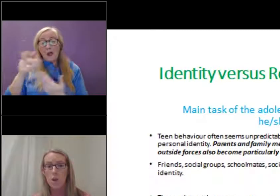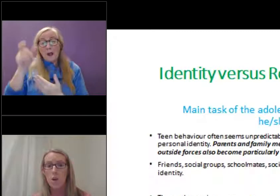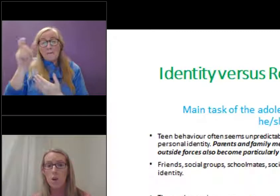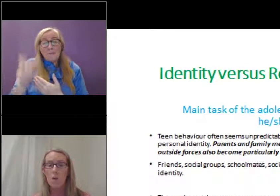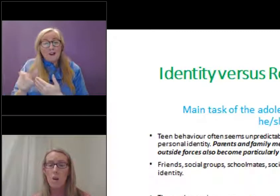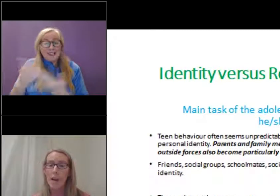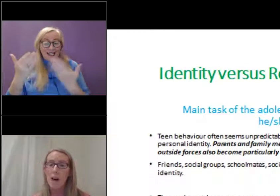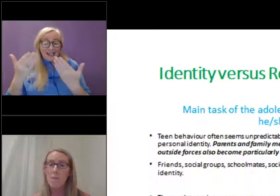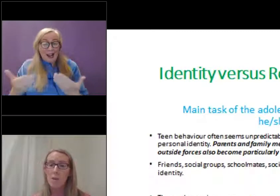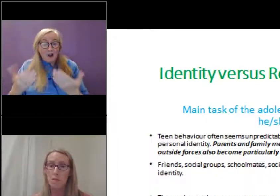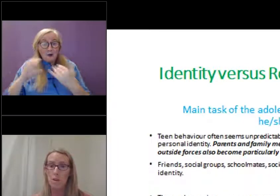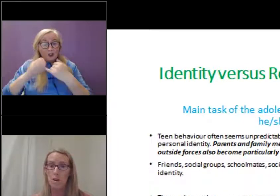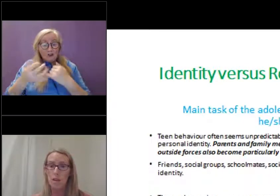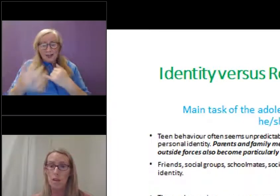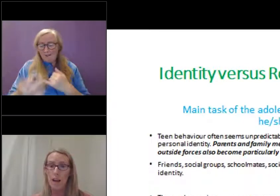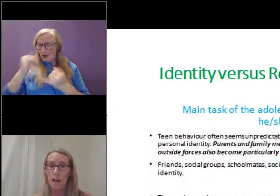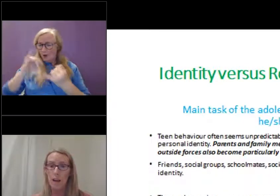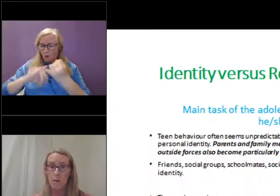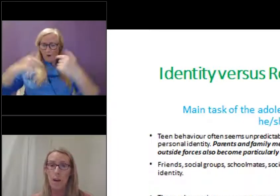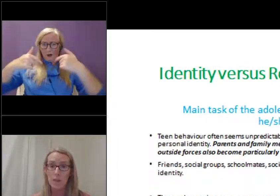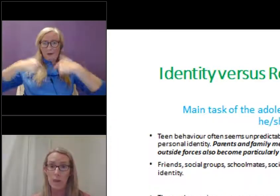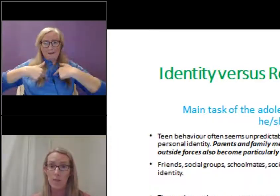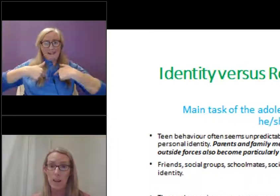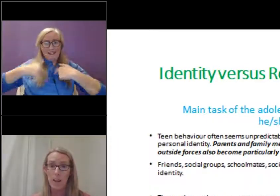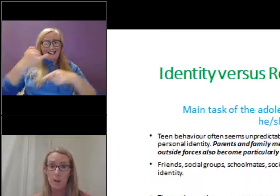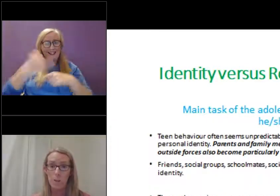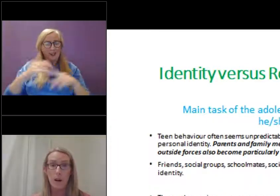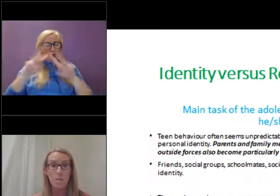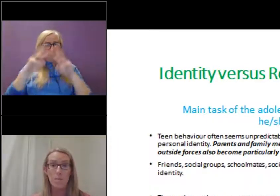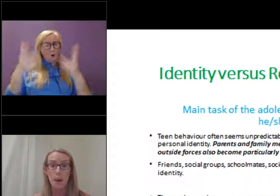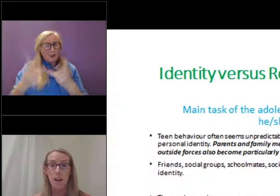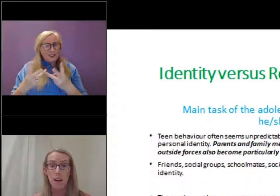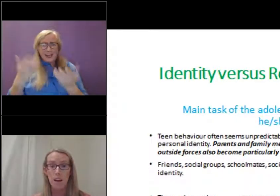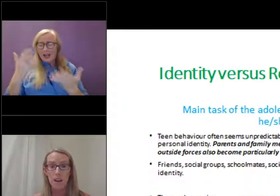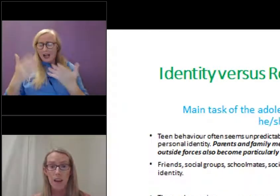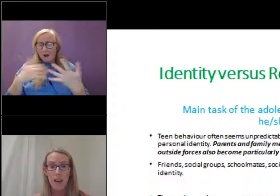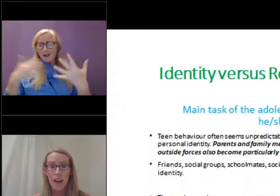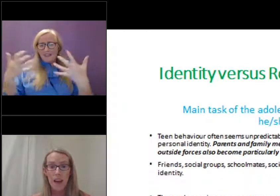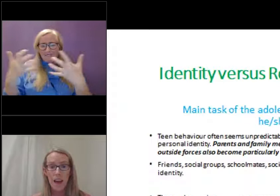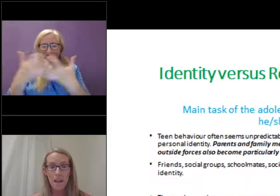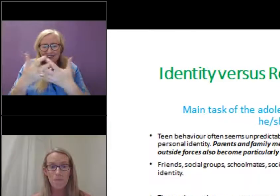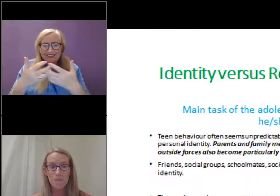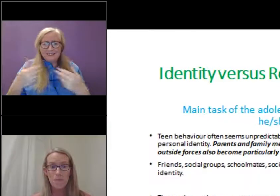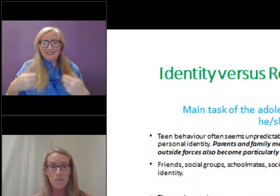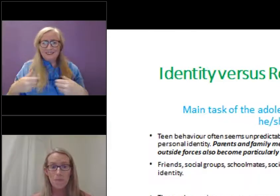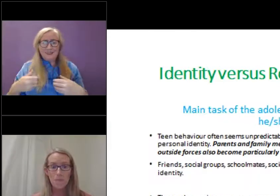find who I am in the world, and where do I fit in, and where's my belonging.